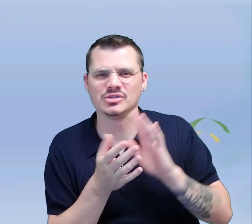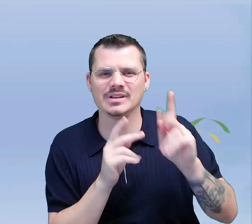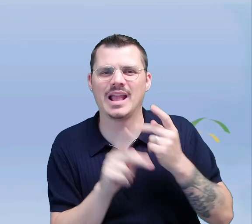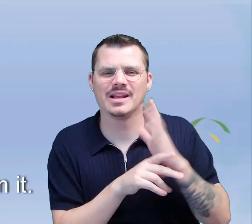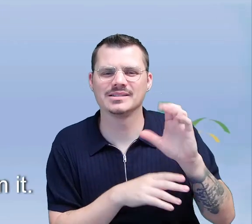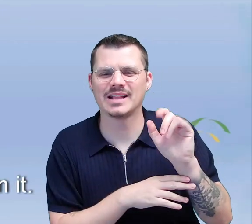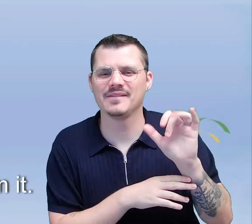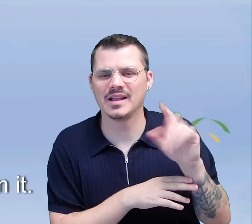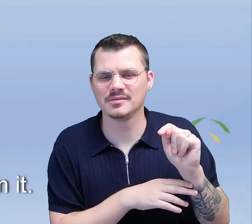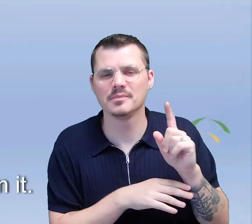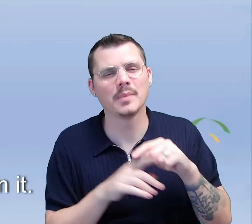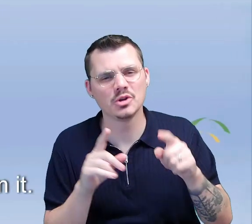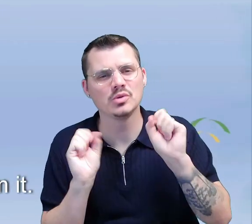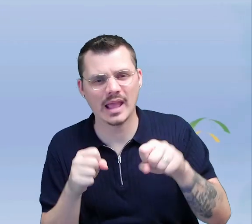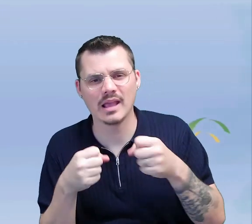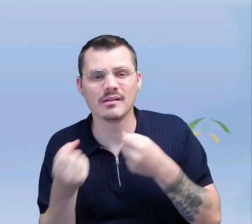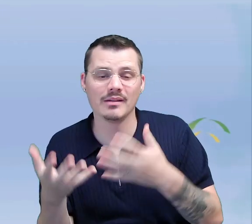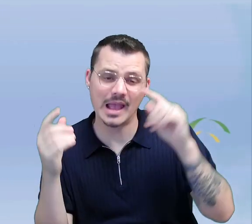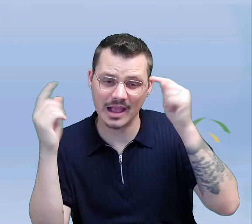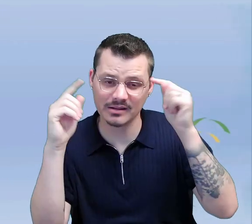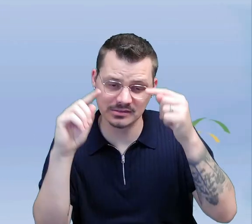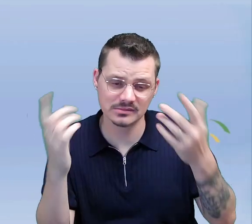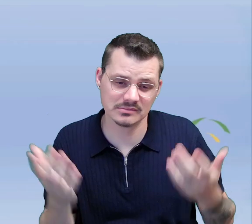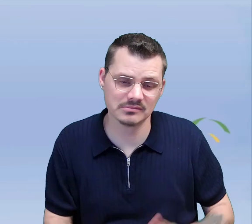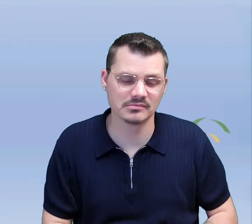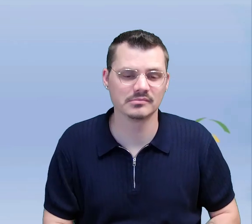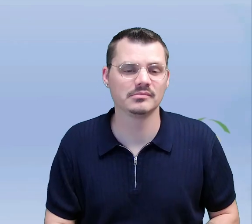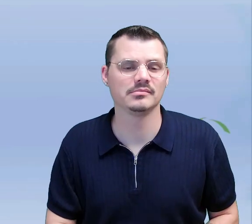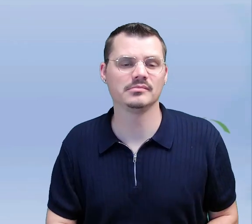effects. Some people do get headaches from it.